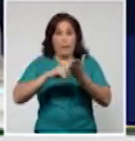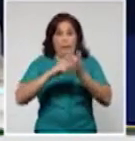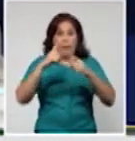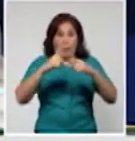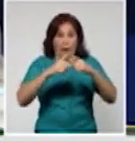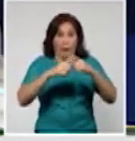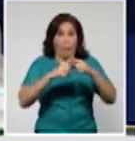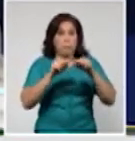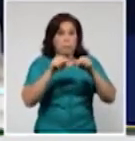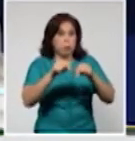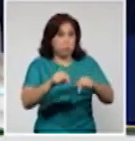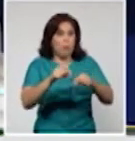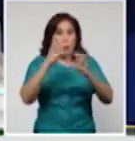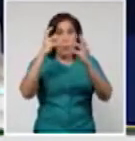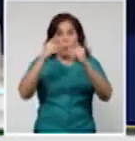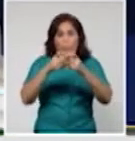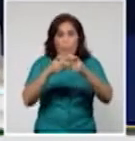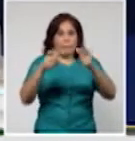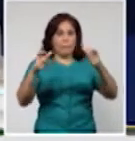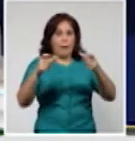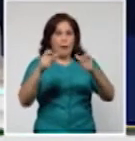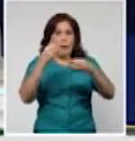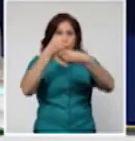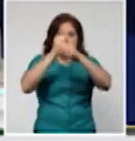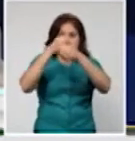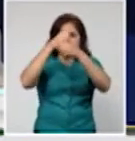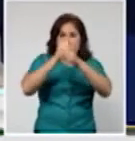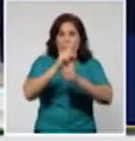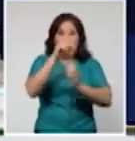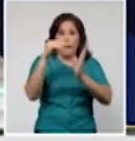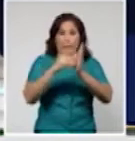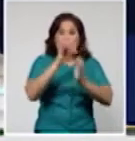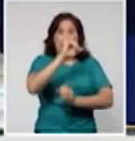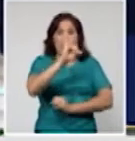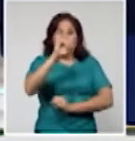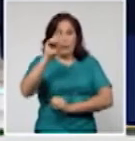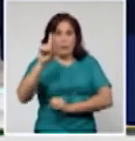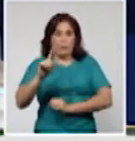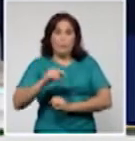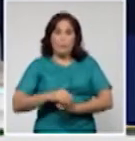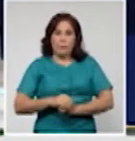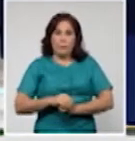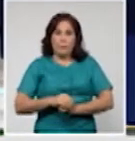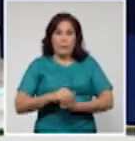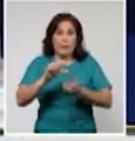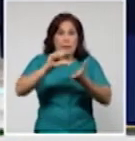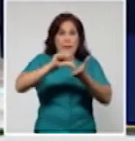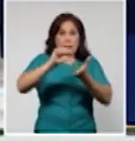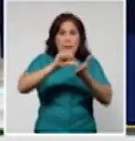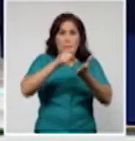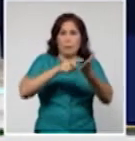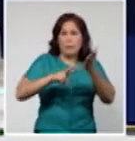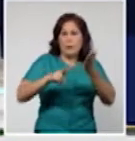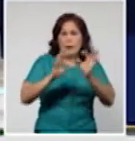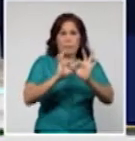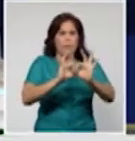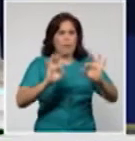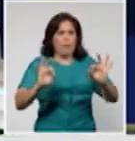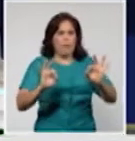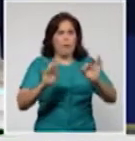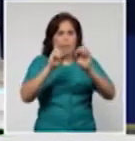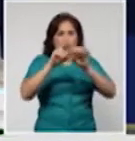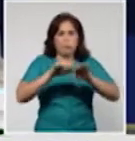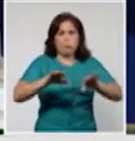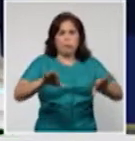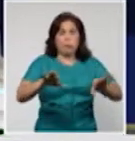detect anyone and everyone suffering from the virus, many of whom, as we all know, are